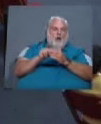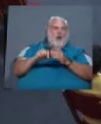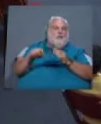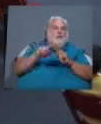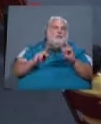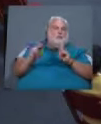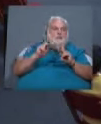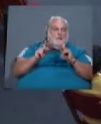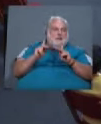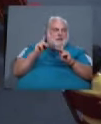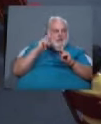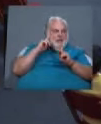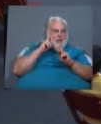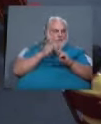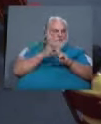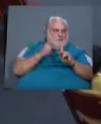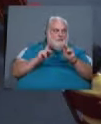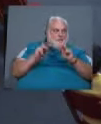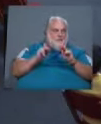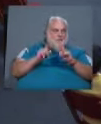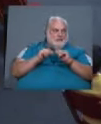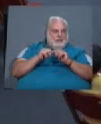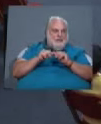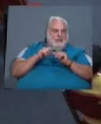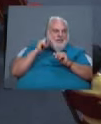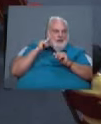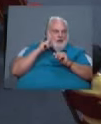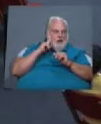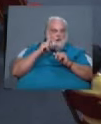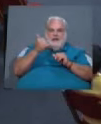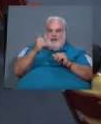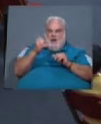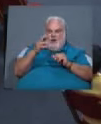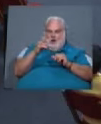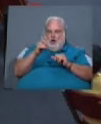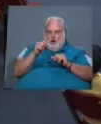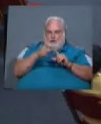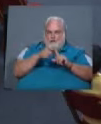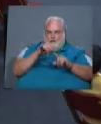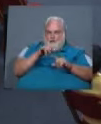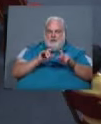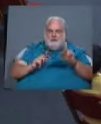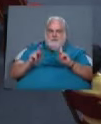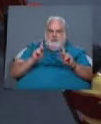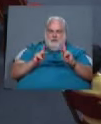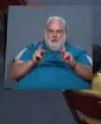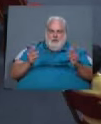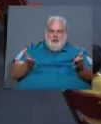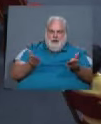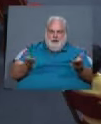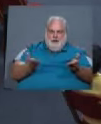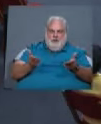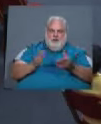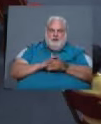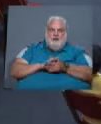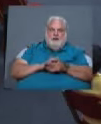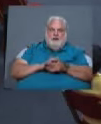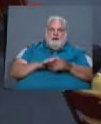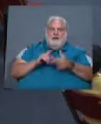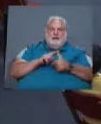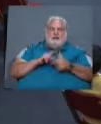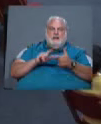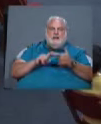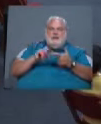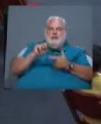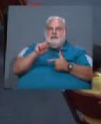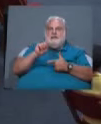is appropriate to hear from those folks. And so I will continue to go through the yellow cards now and hear from the citizens who are here. Stephanie